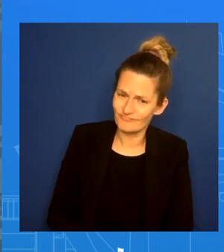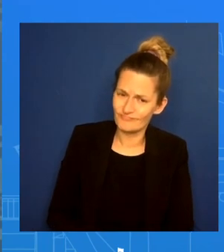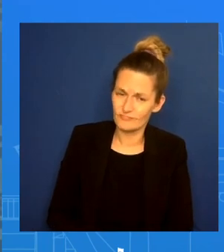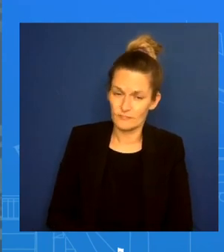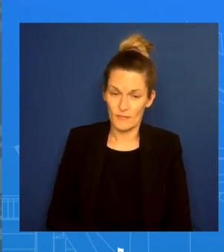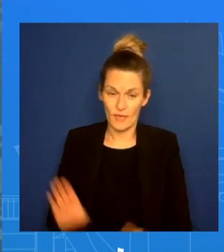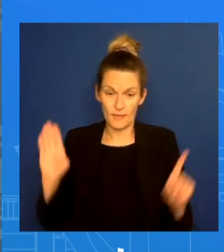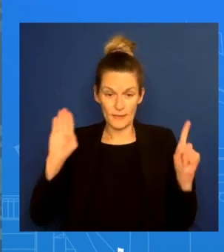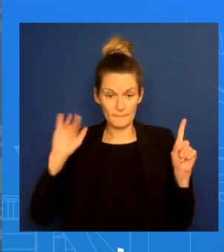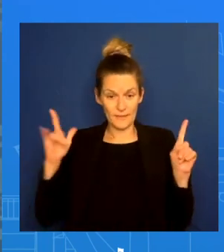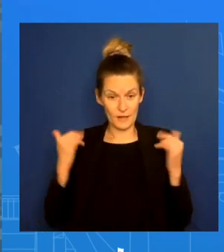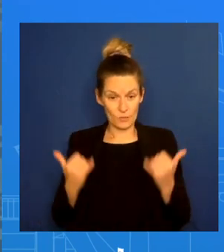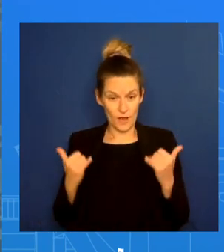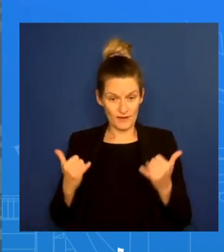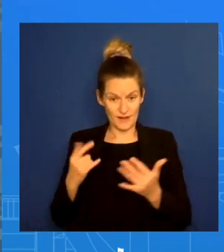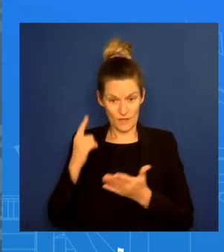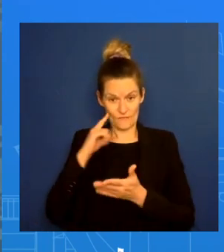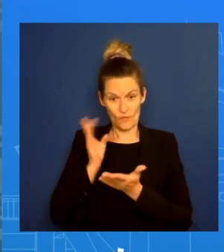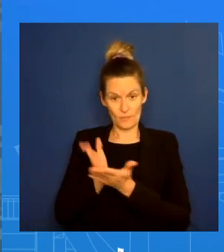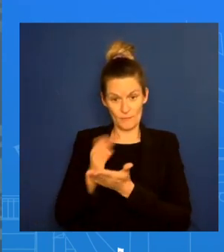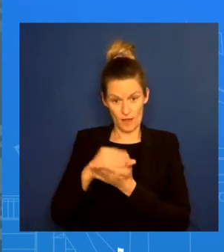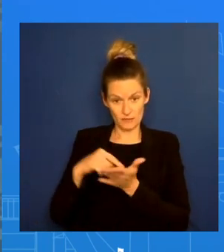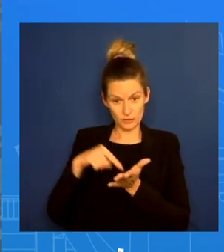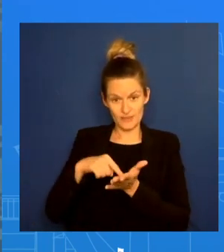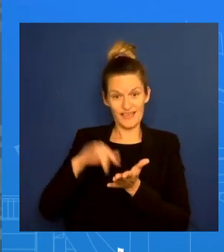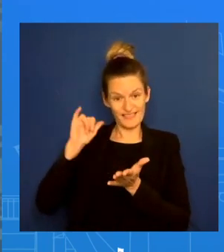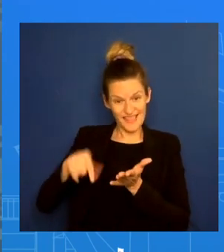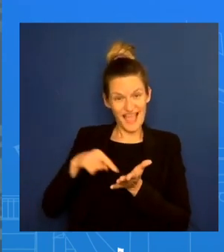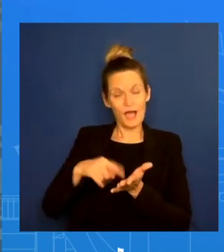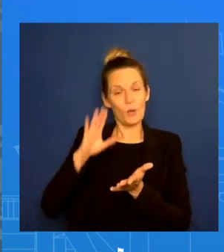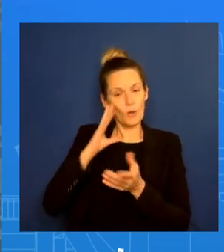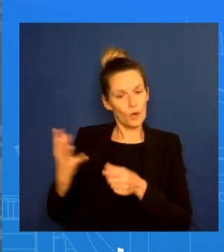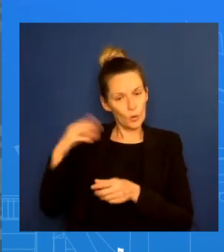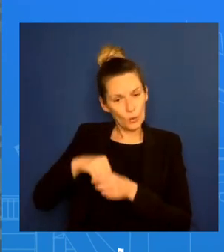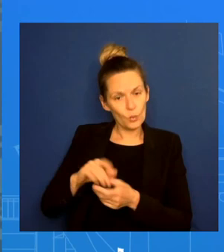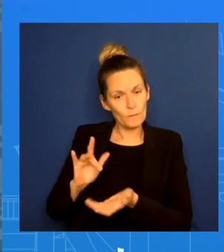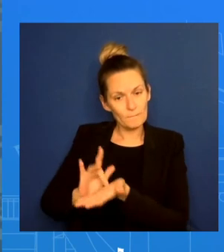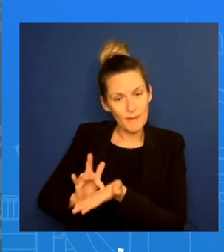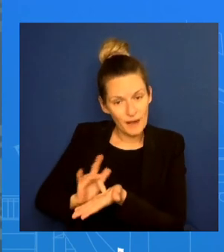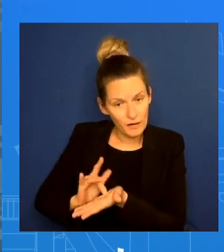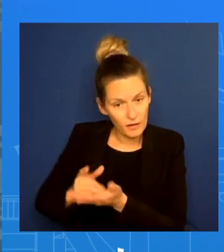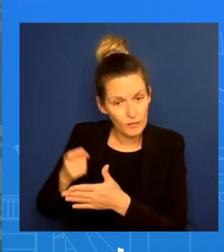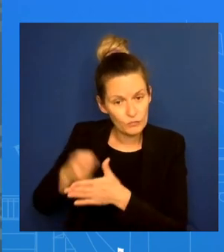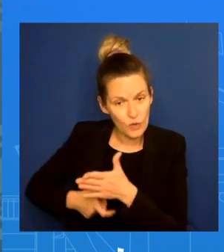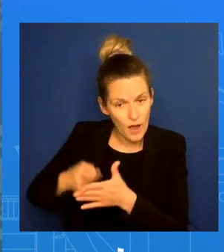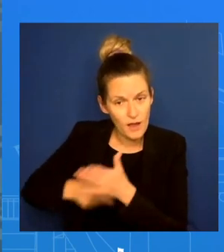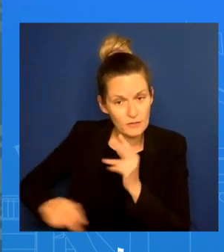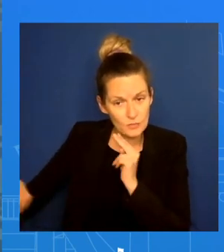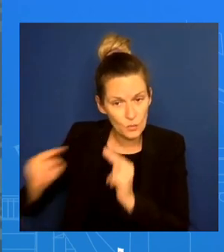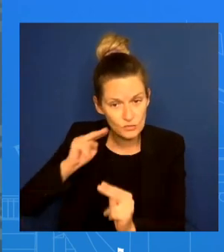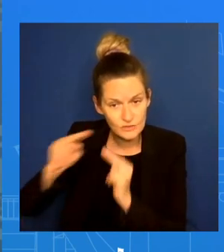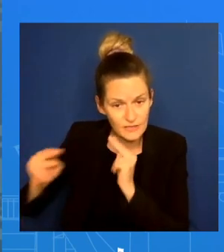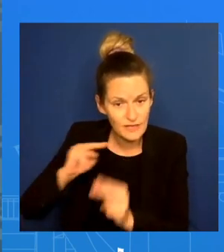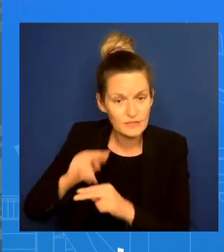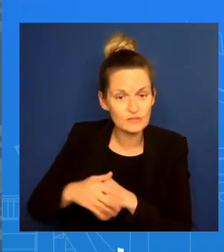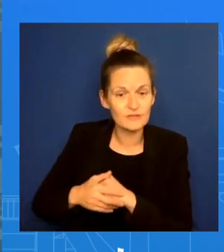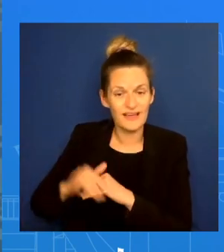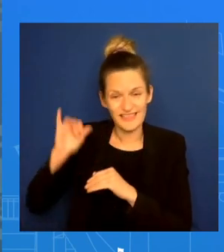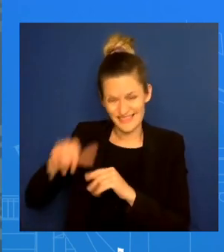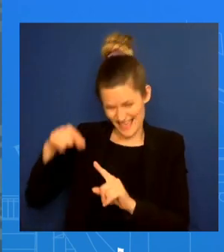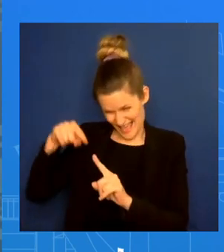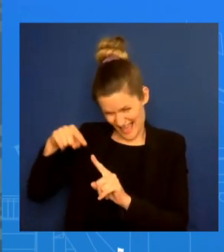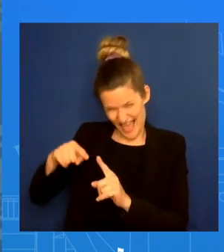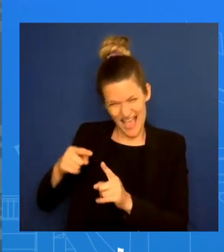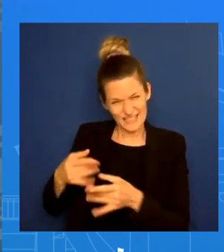a myriad of ways that we are working on to make sure that we have a plan and that cost is lowered. But as we are